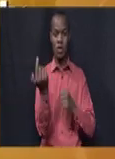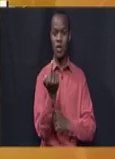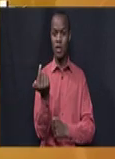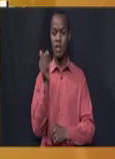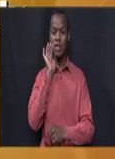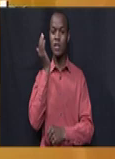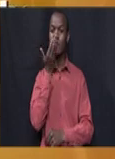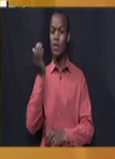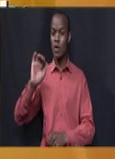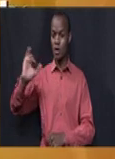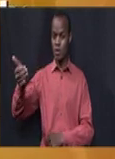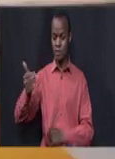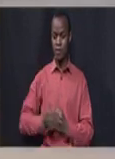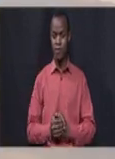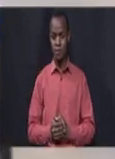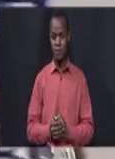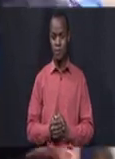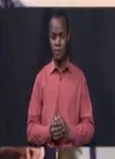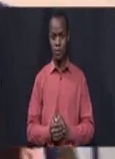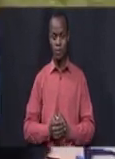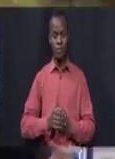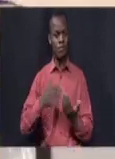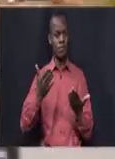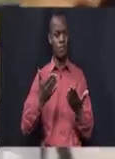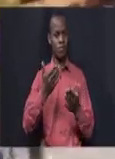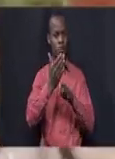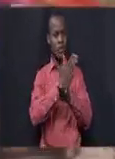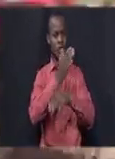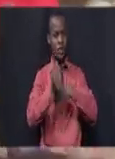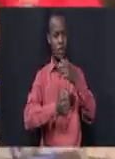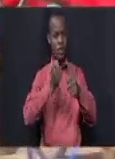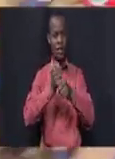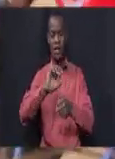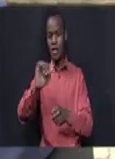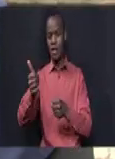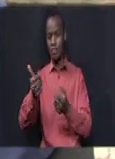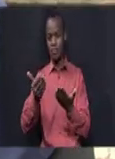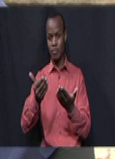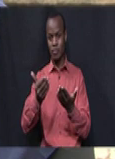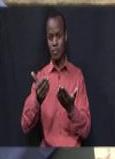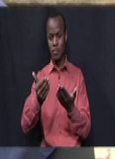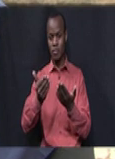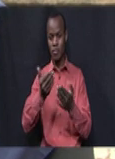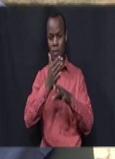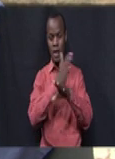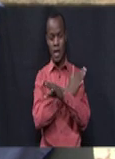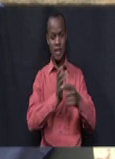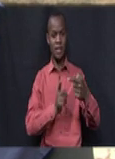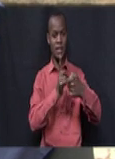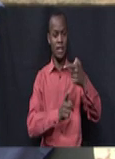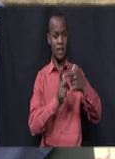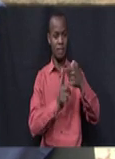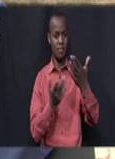which participated. Over the years, the race has been growing, and last year it was